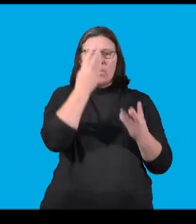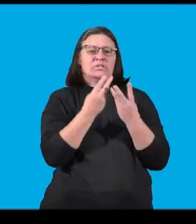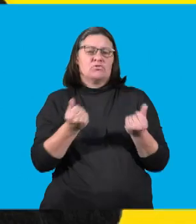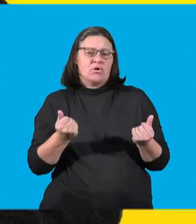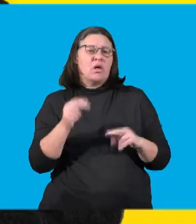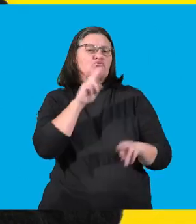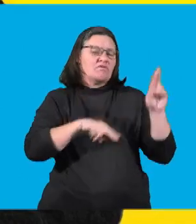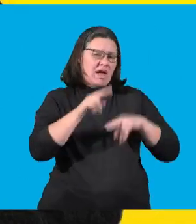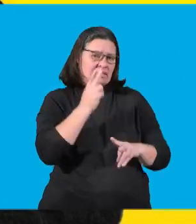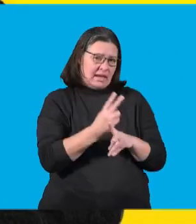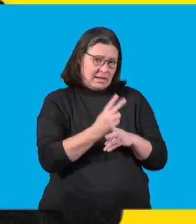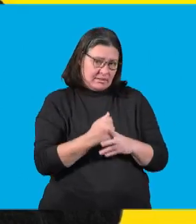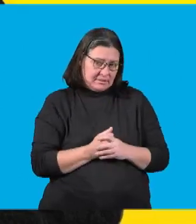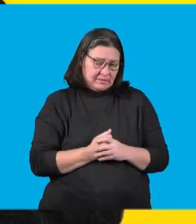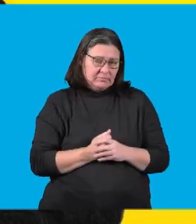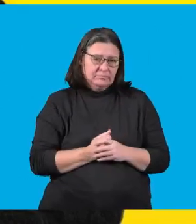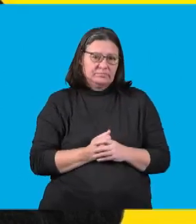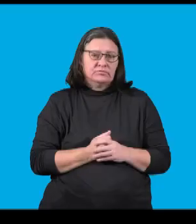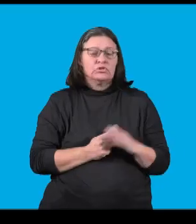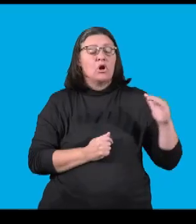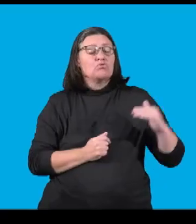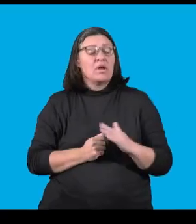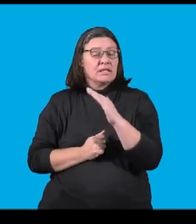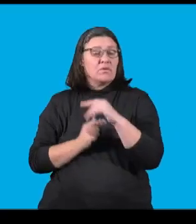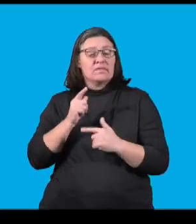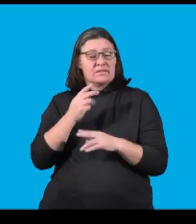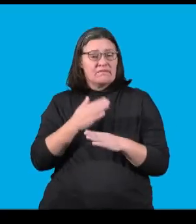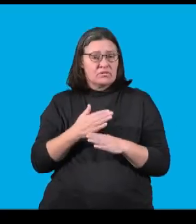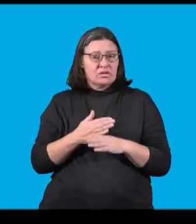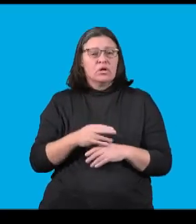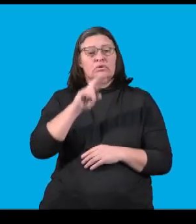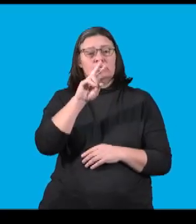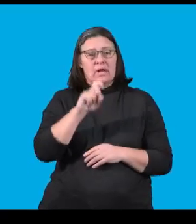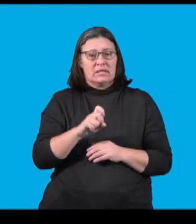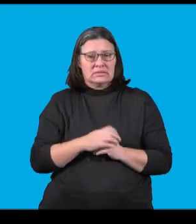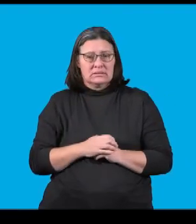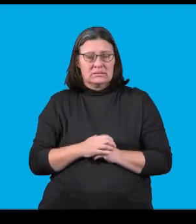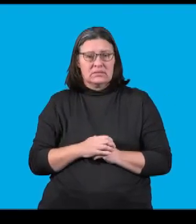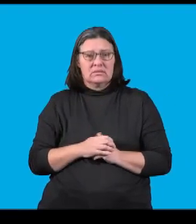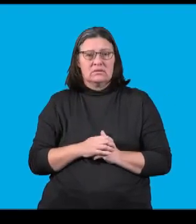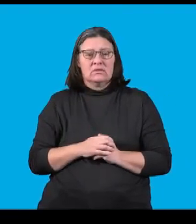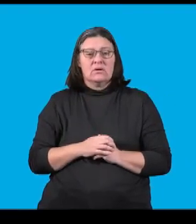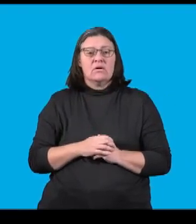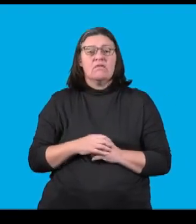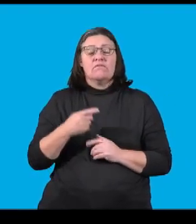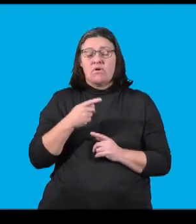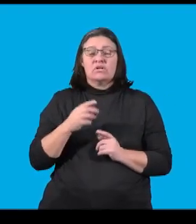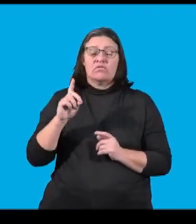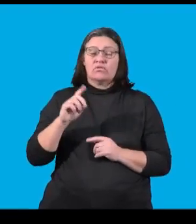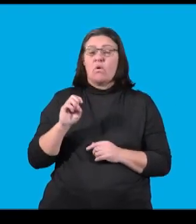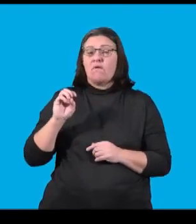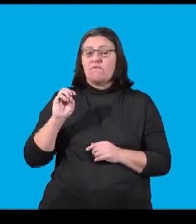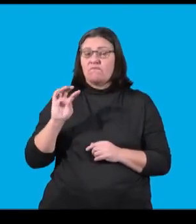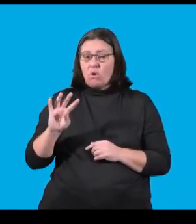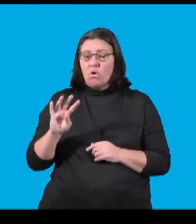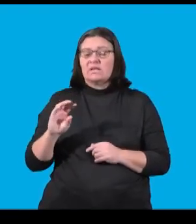with the material. We need to revise, okay? So the gradient of this function is 2x. The derivative of 4 is